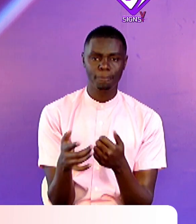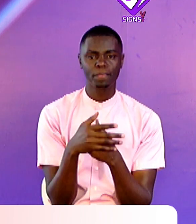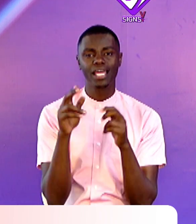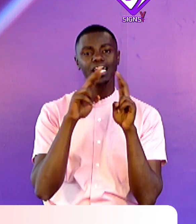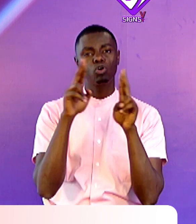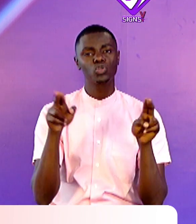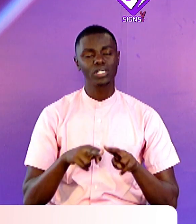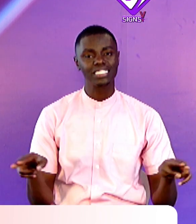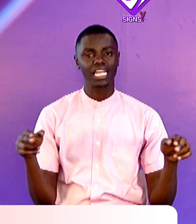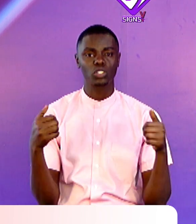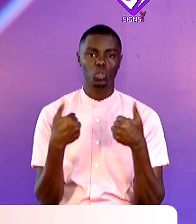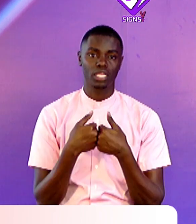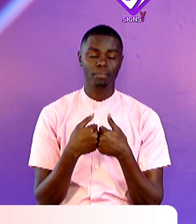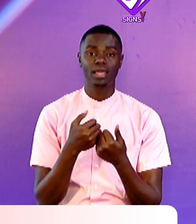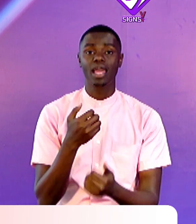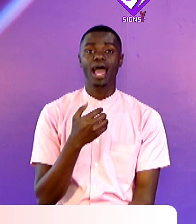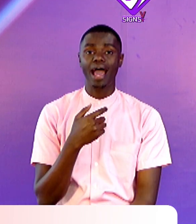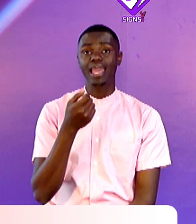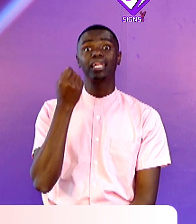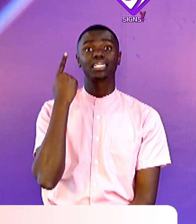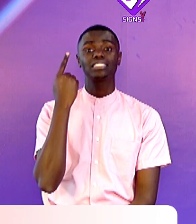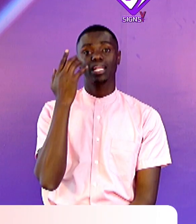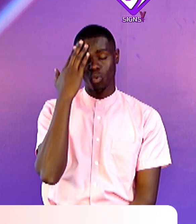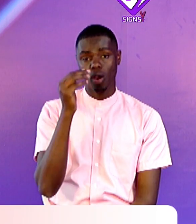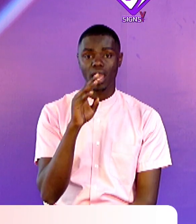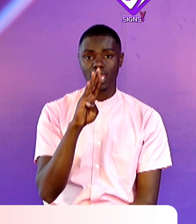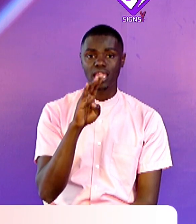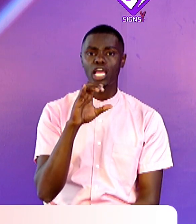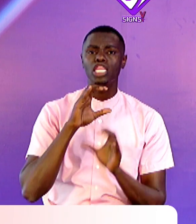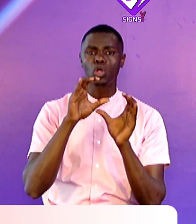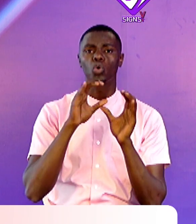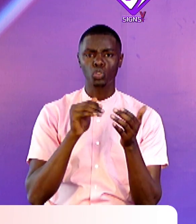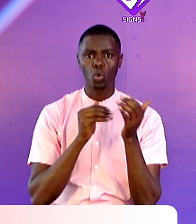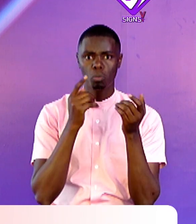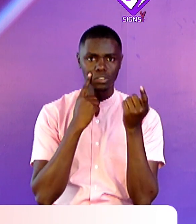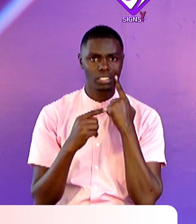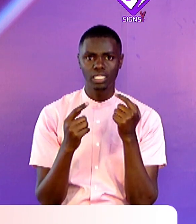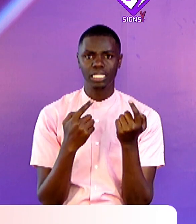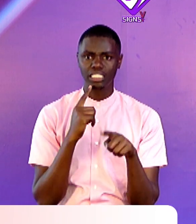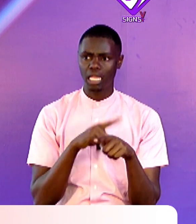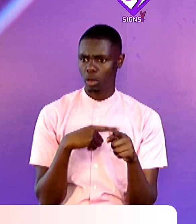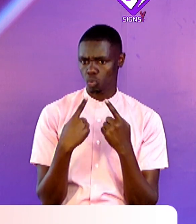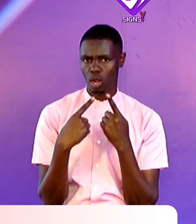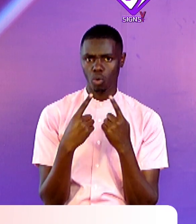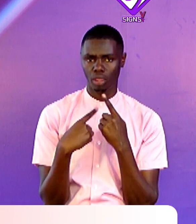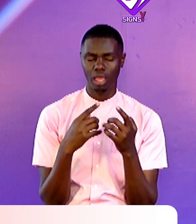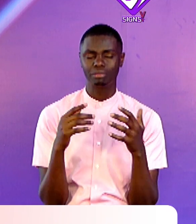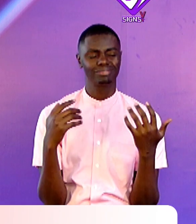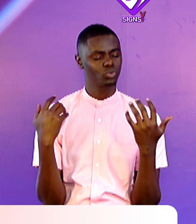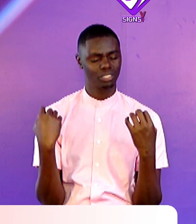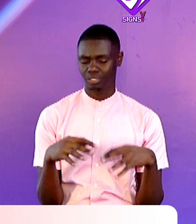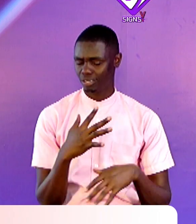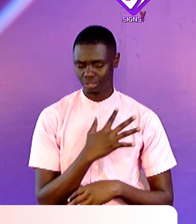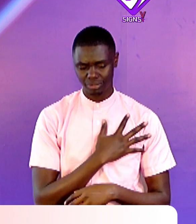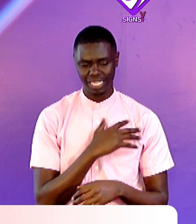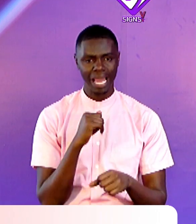international games. I understand why Benny been McCarthy there. almost shed tears. You heard the way he was talking. He was the coach. He was like, I just